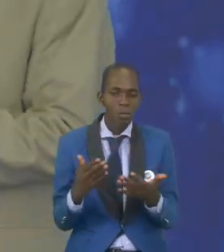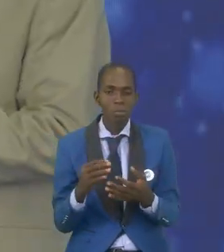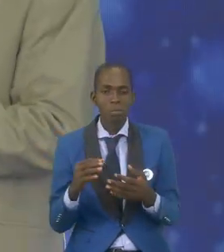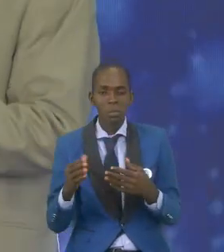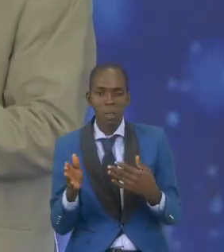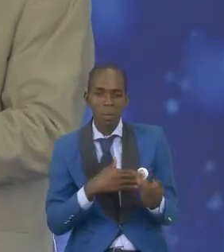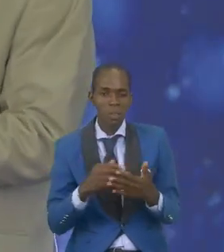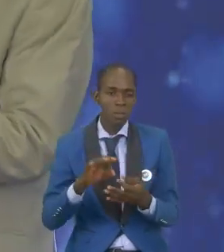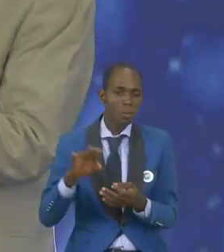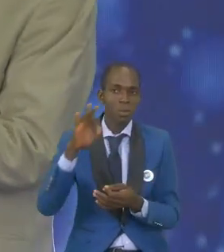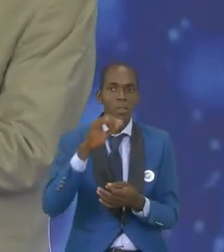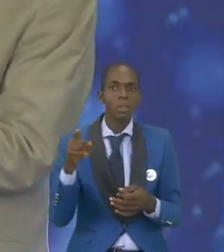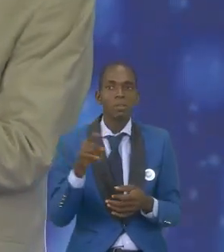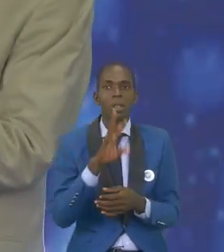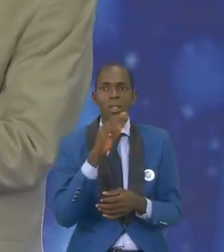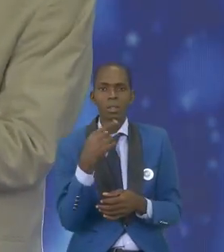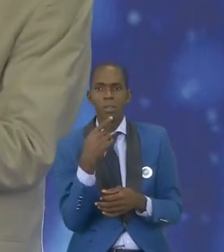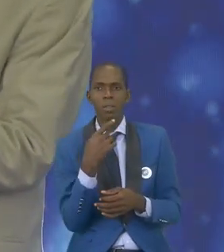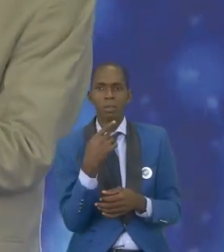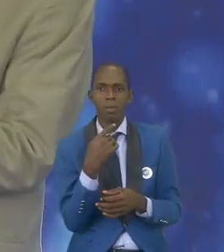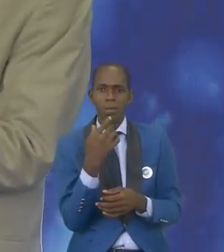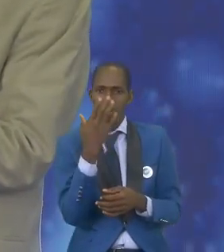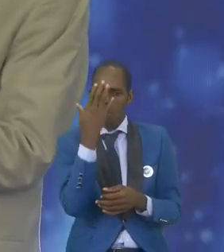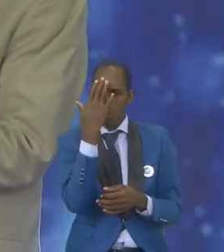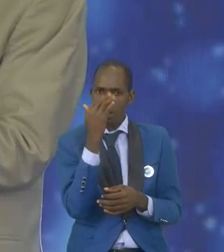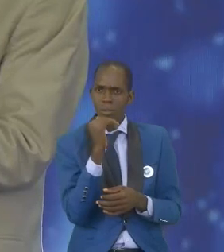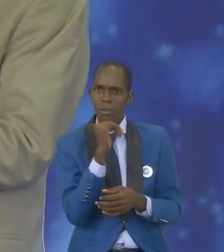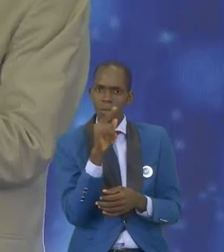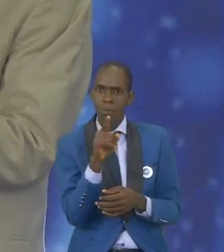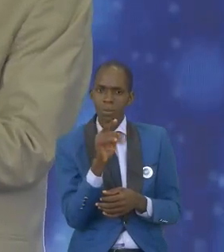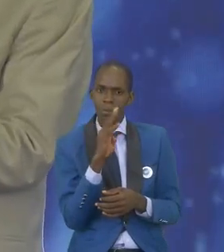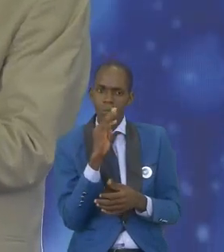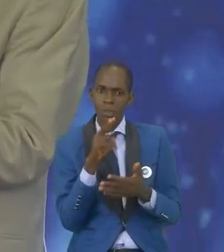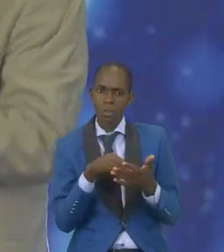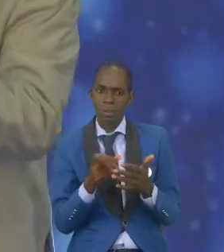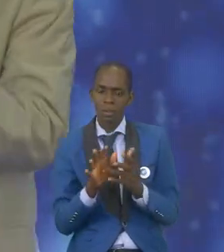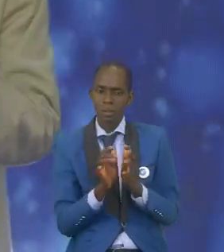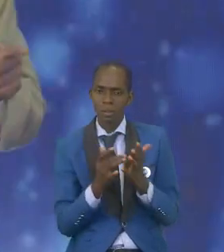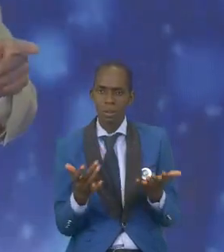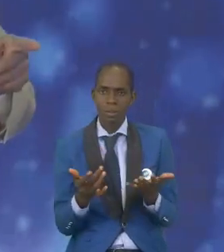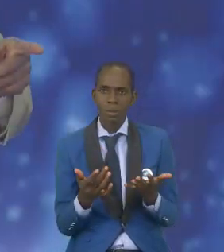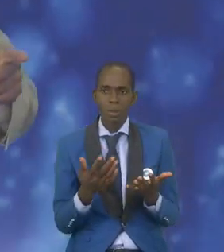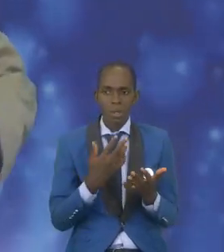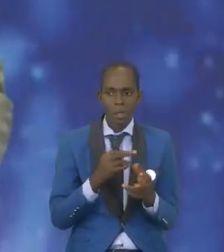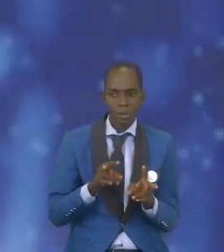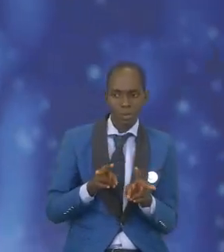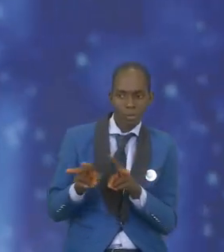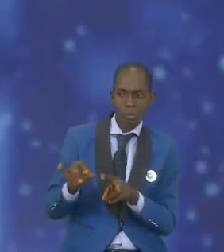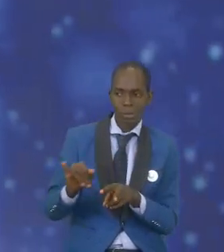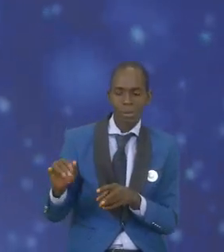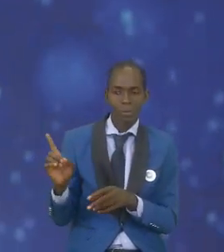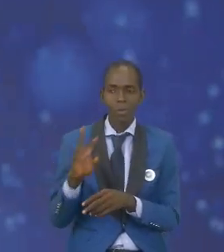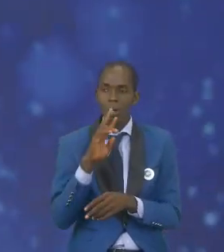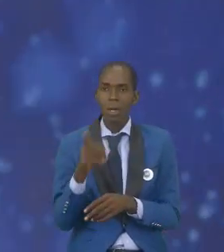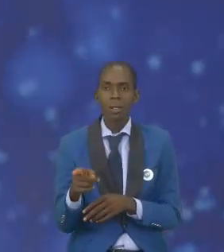They're saying, shouldn't you have been reading Bible, watching this, and look at where you are?